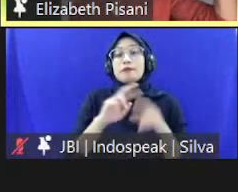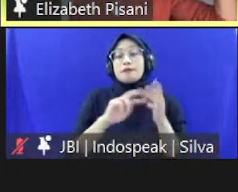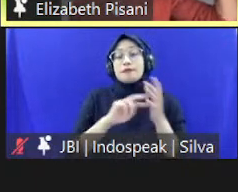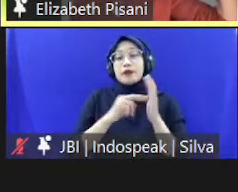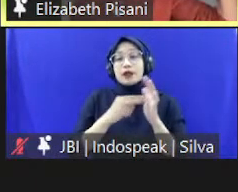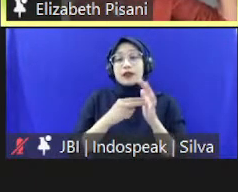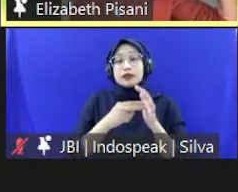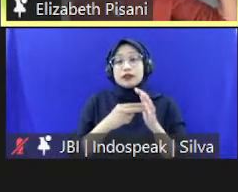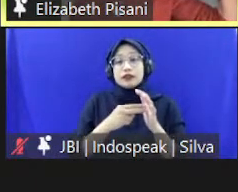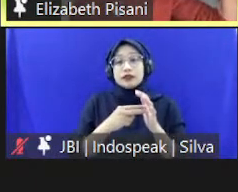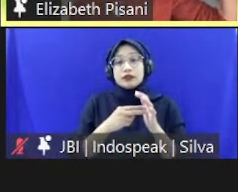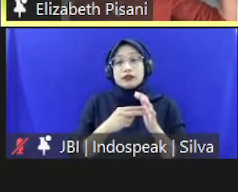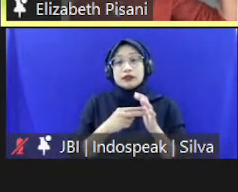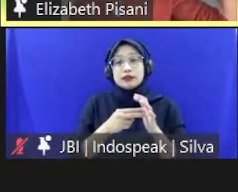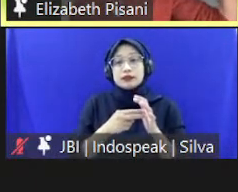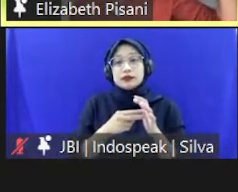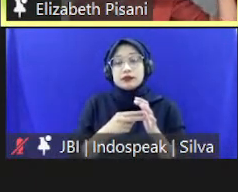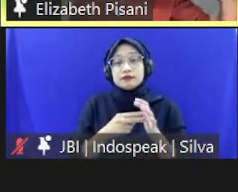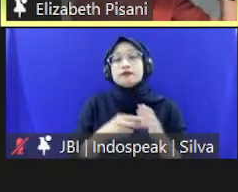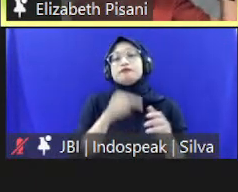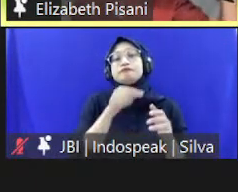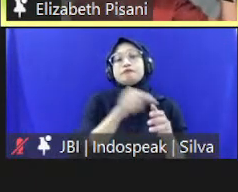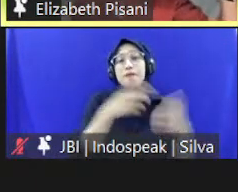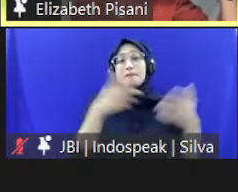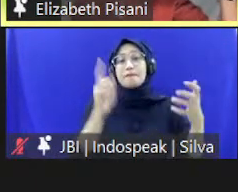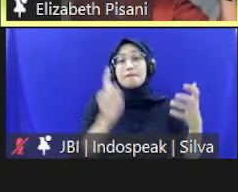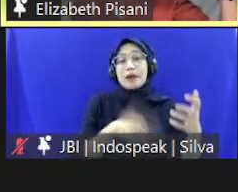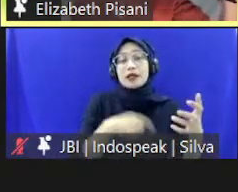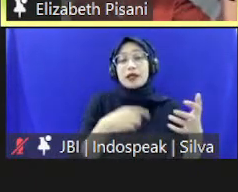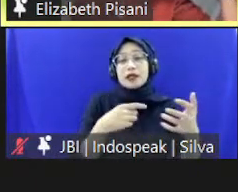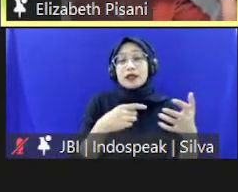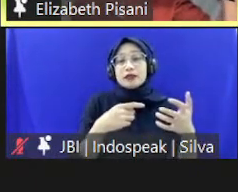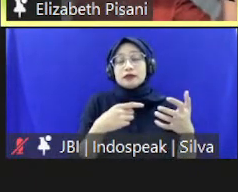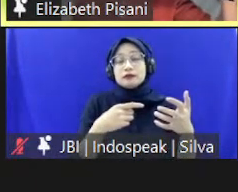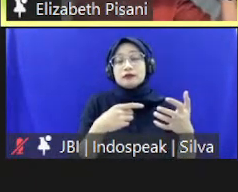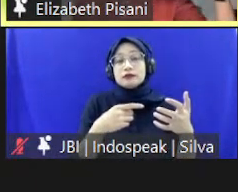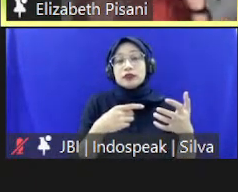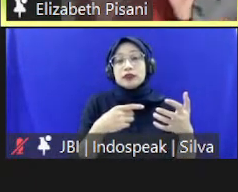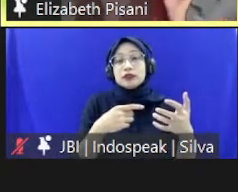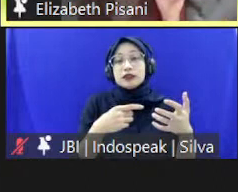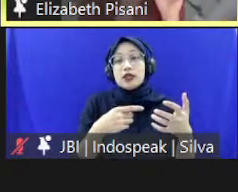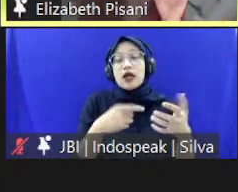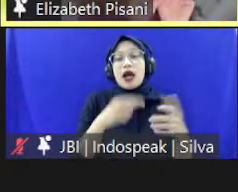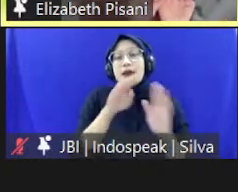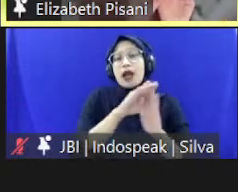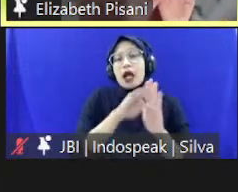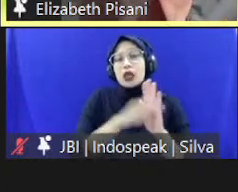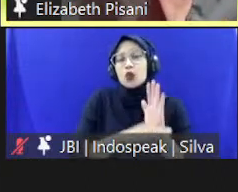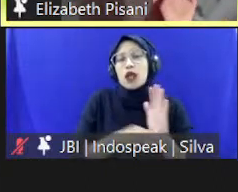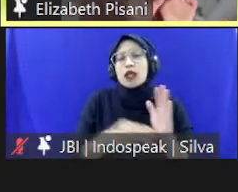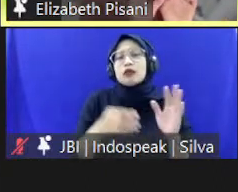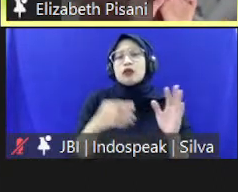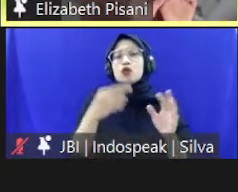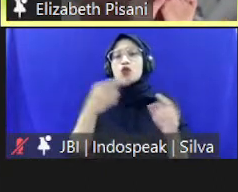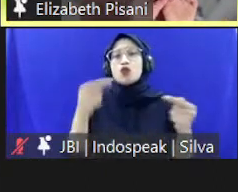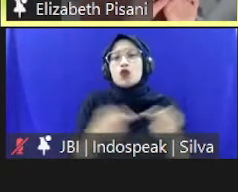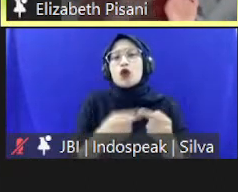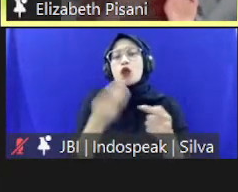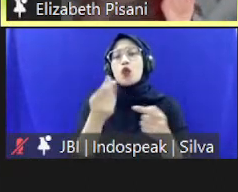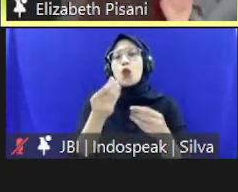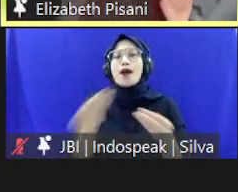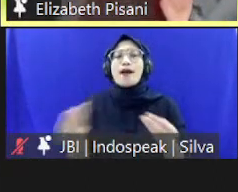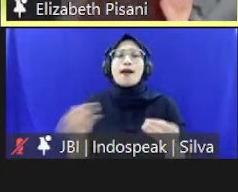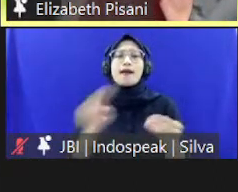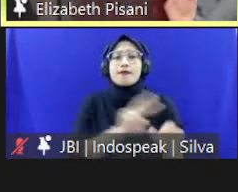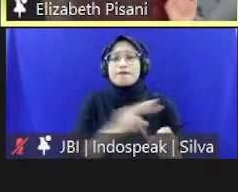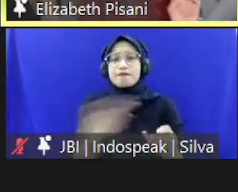incentivizing your procurement system correctly, and by making sure that reimbursement policies don't push doctors and healthcare providers